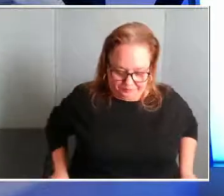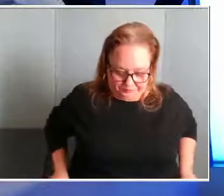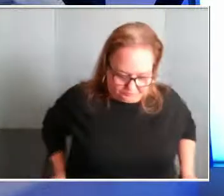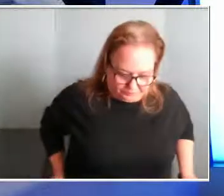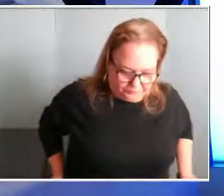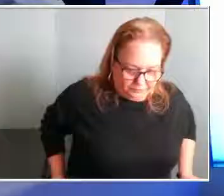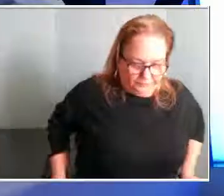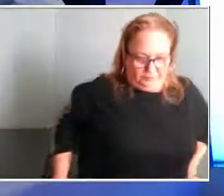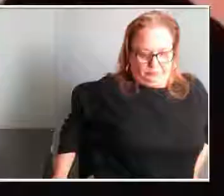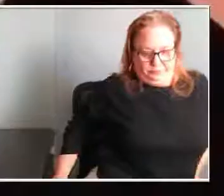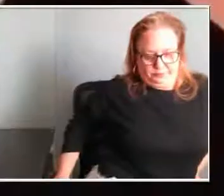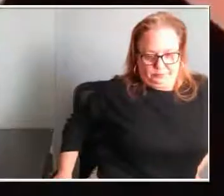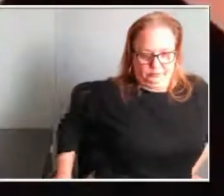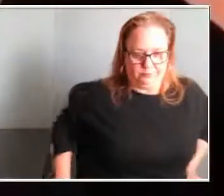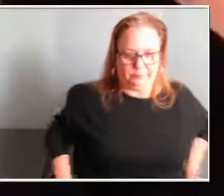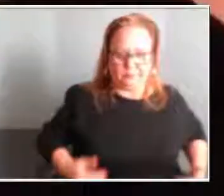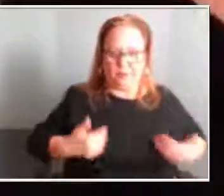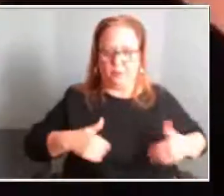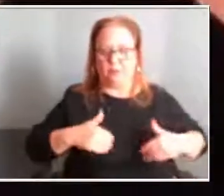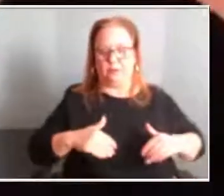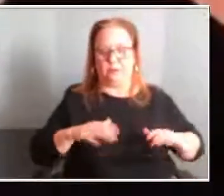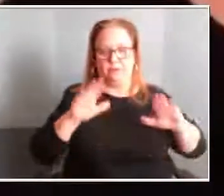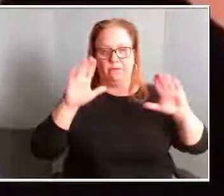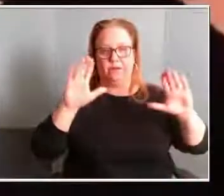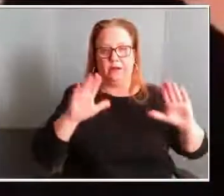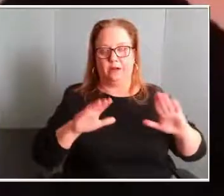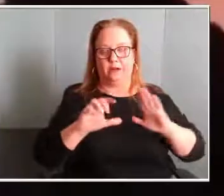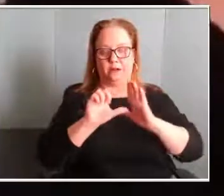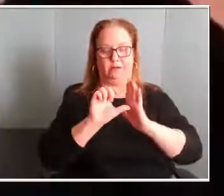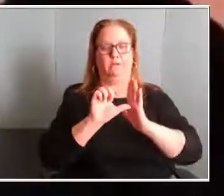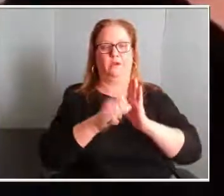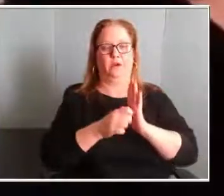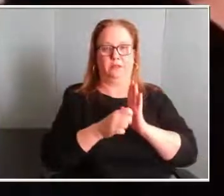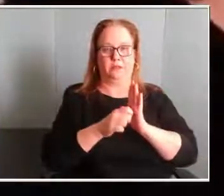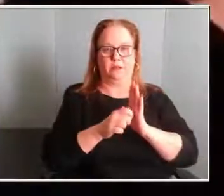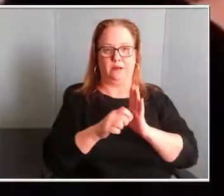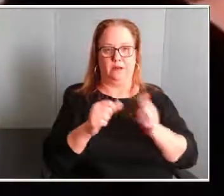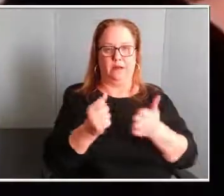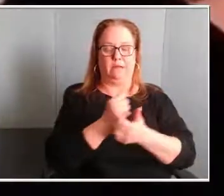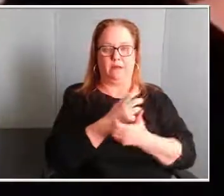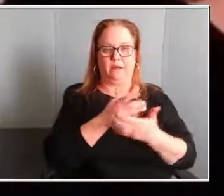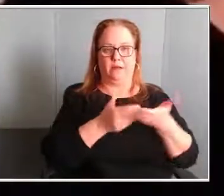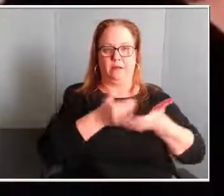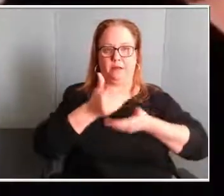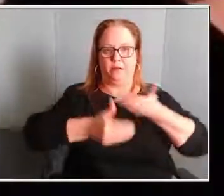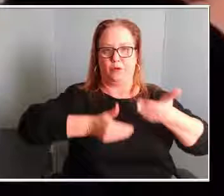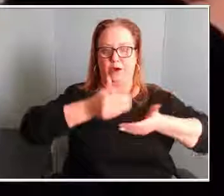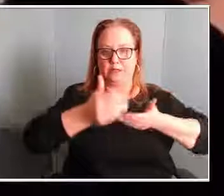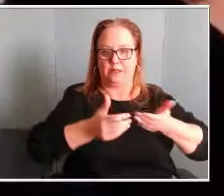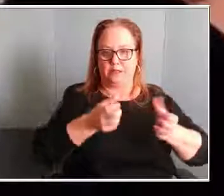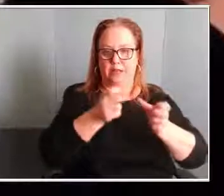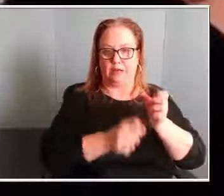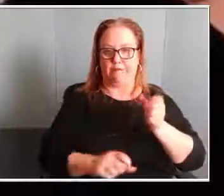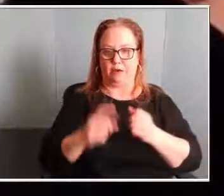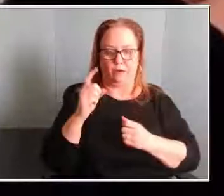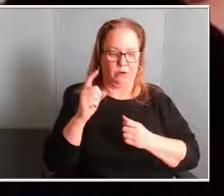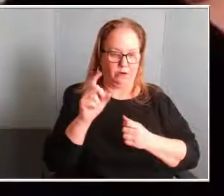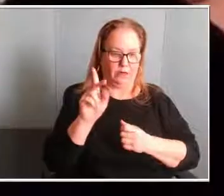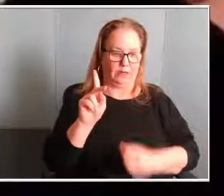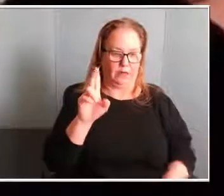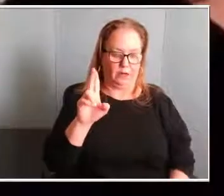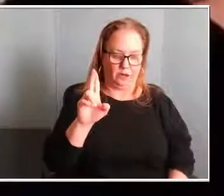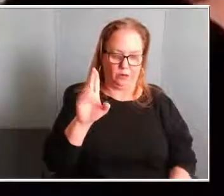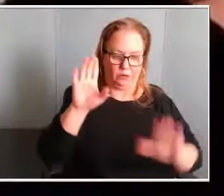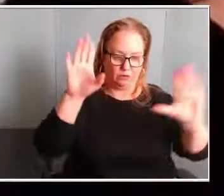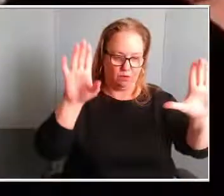We were just completely impressed with everything about the whole process. Everybody at KU